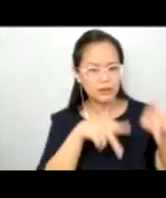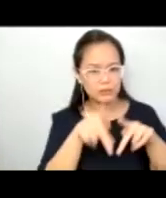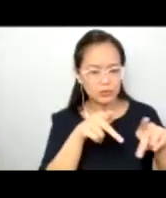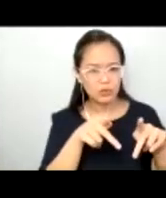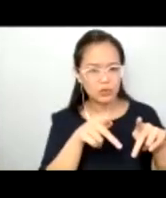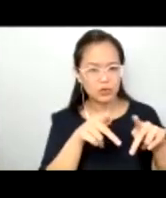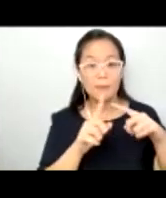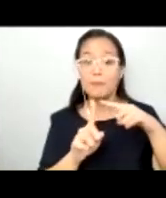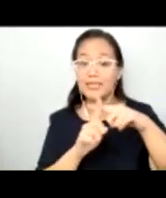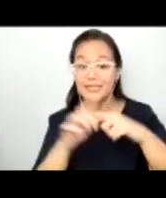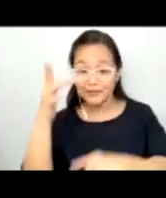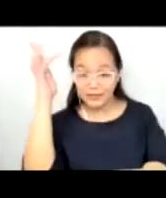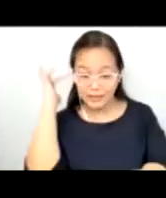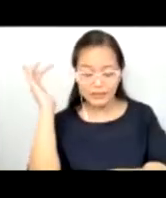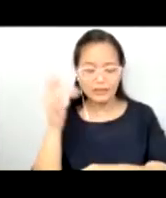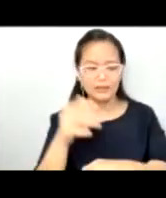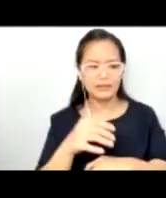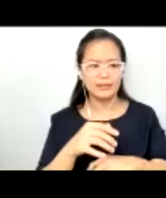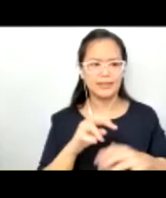then we need to be able to listen.